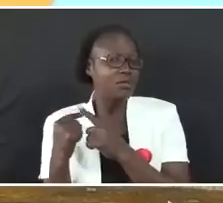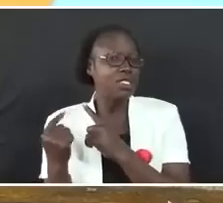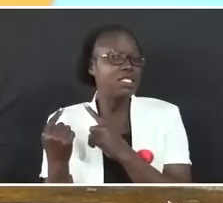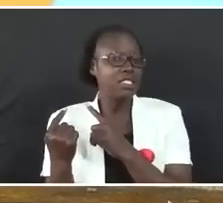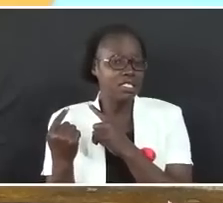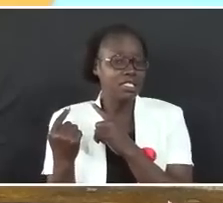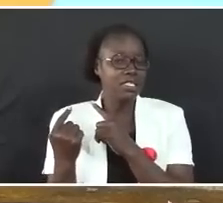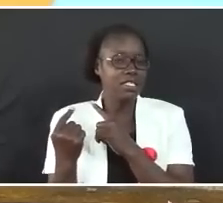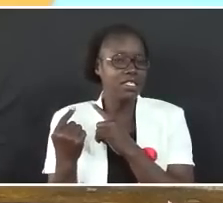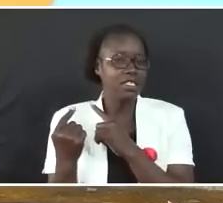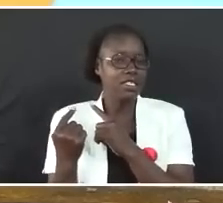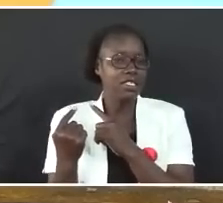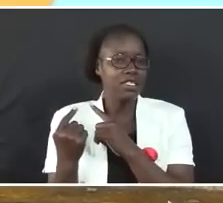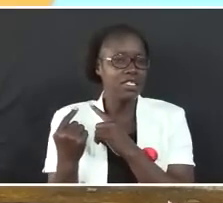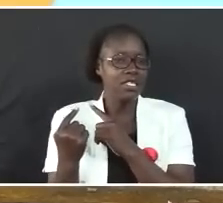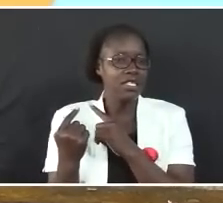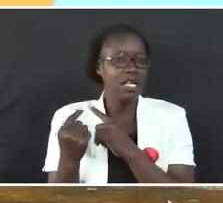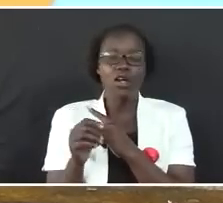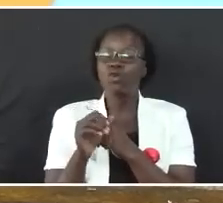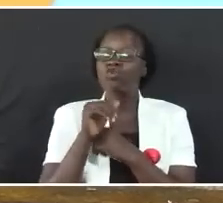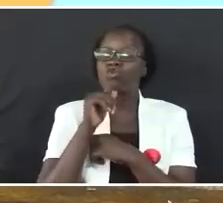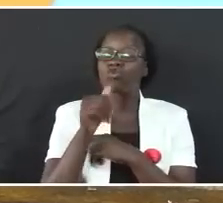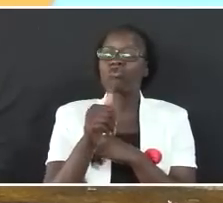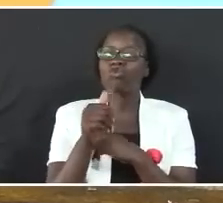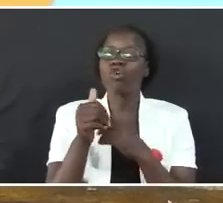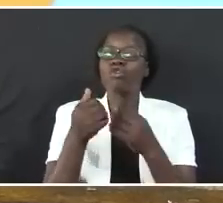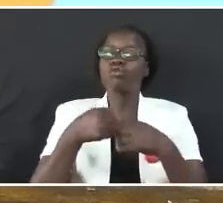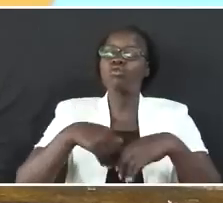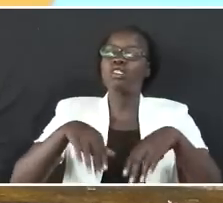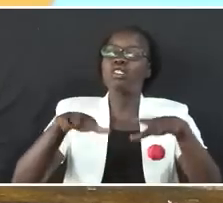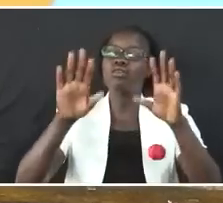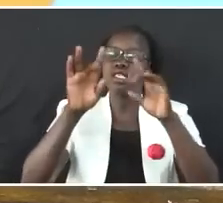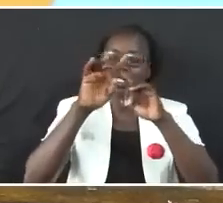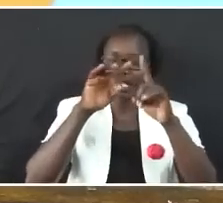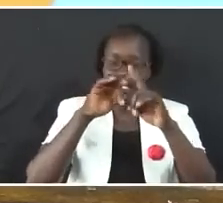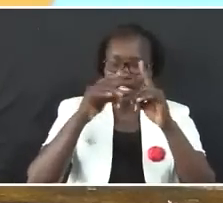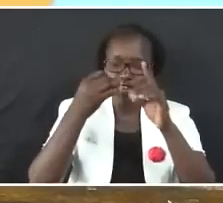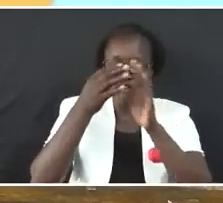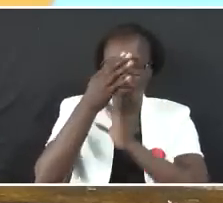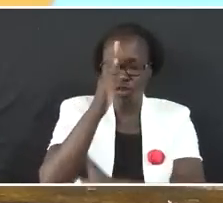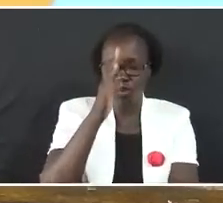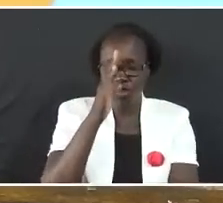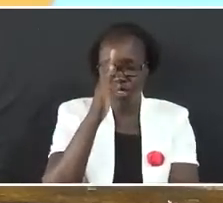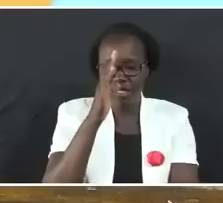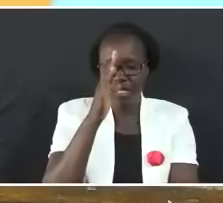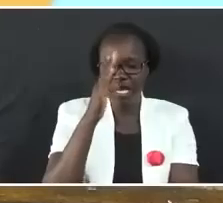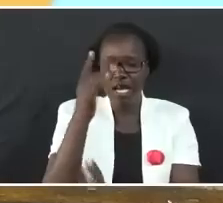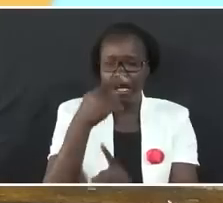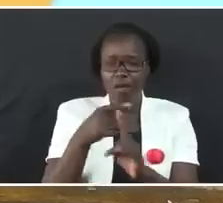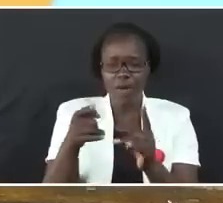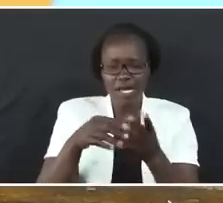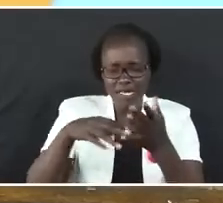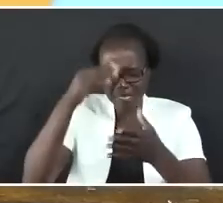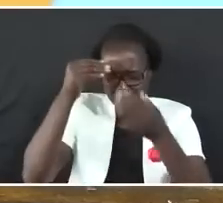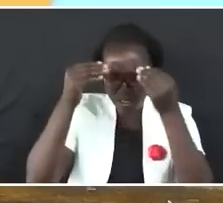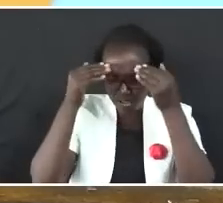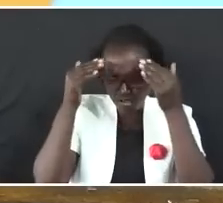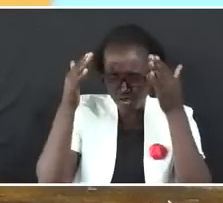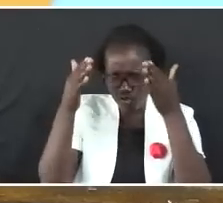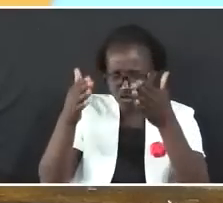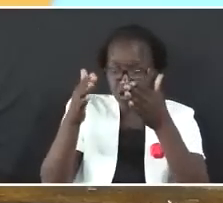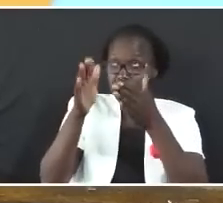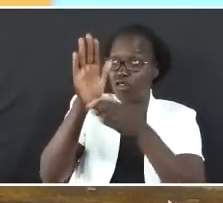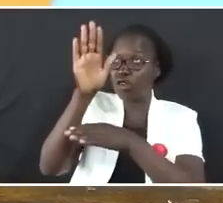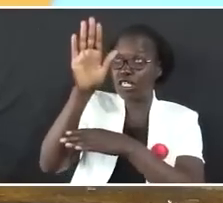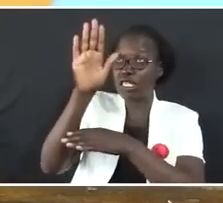through, we should not compromise the standards of God, but learn to focus on